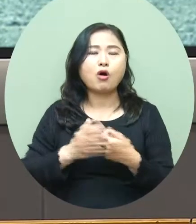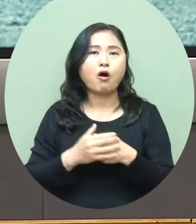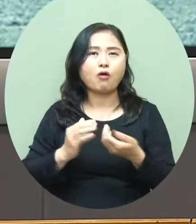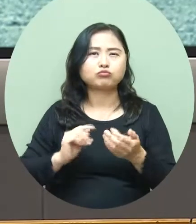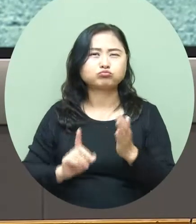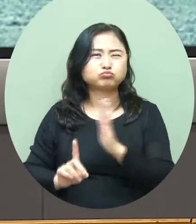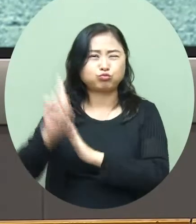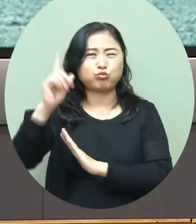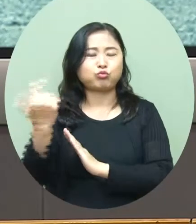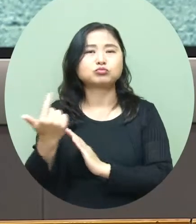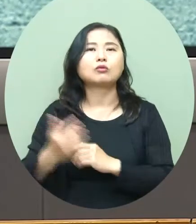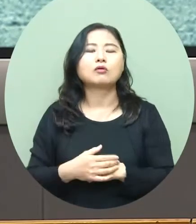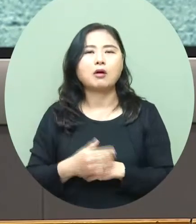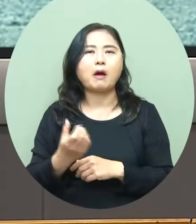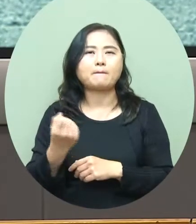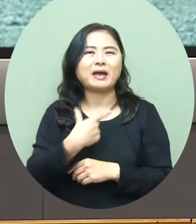results.